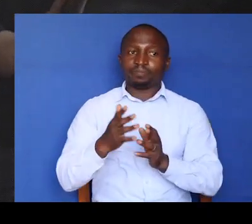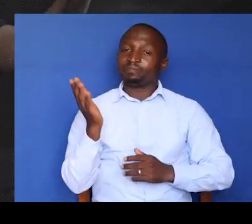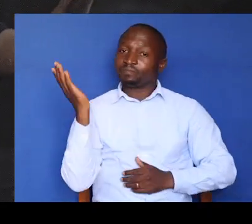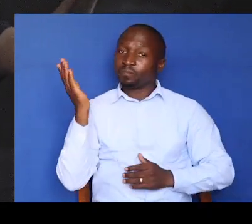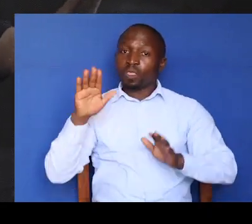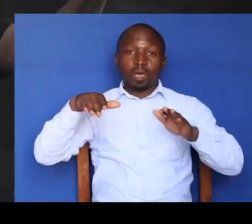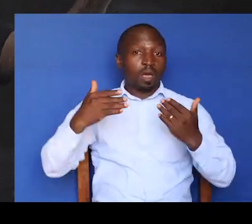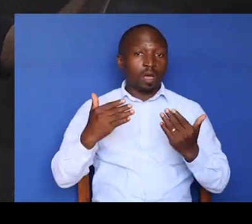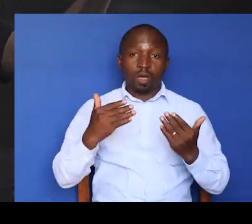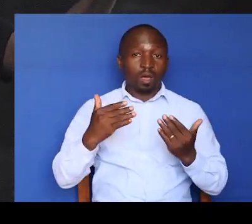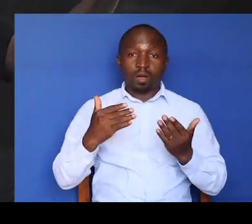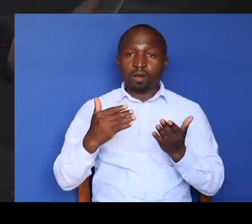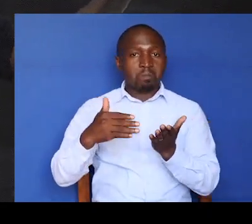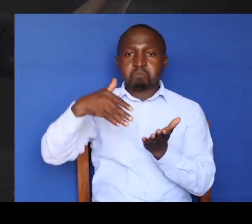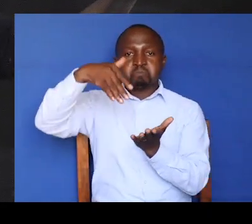or